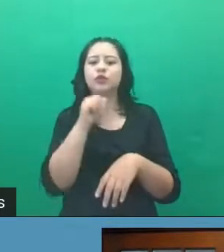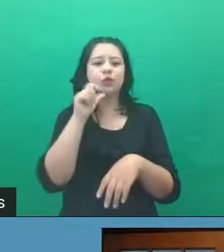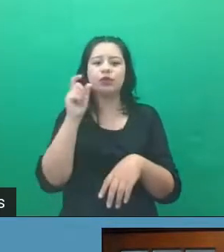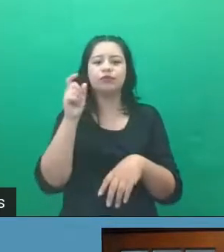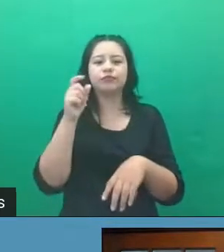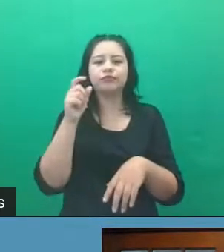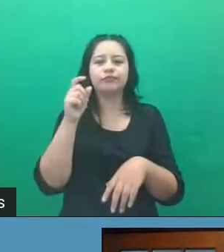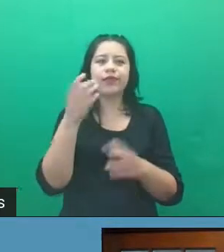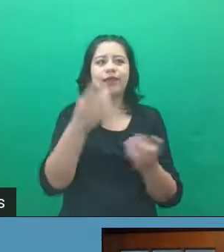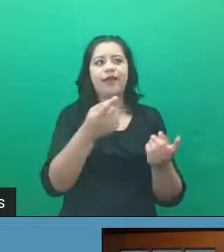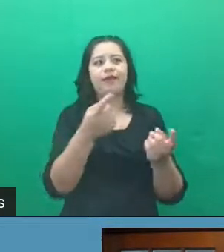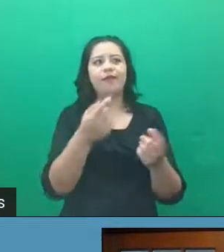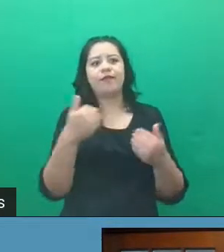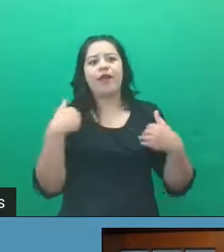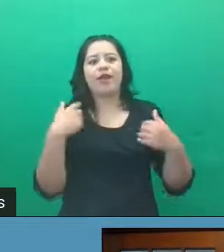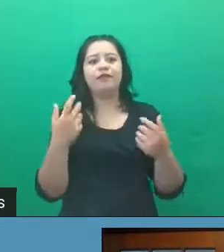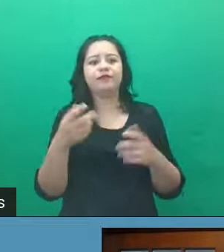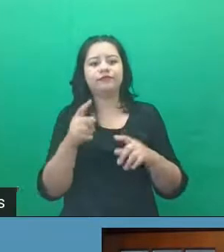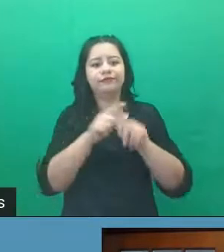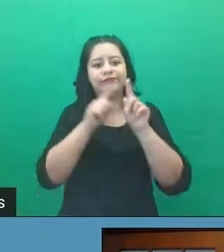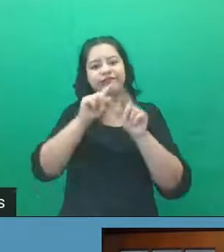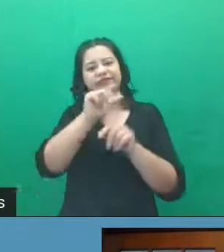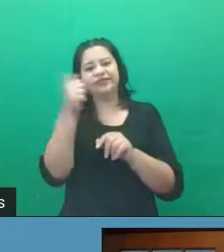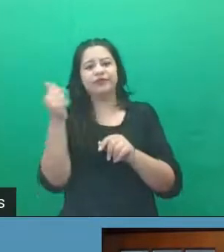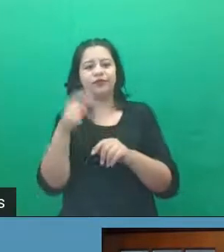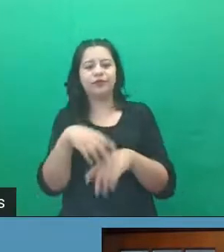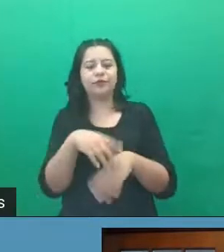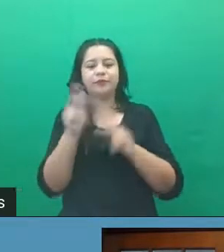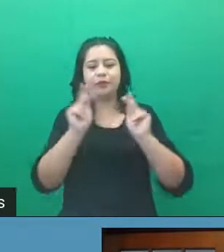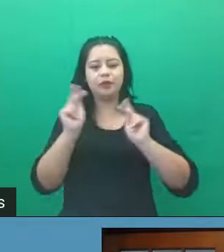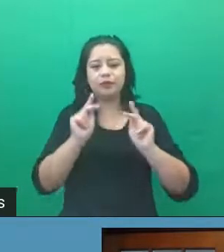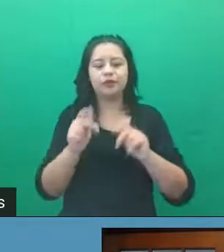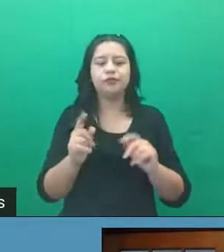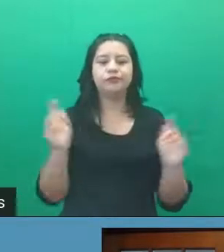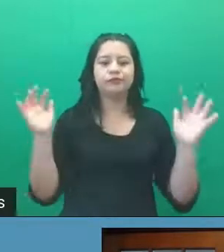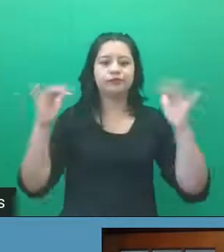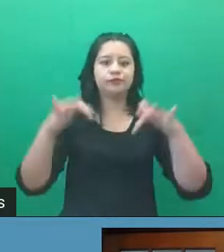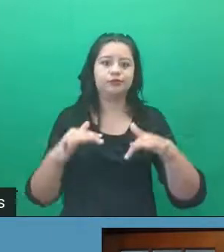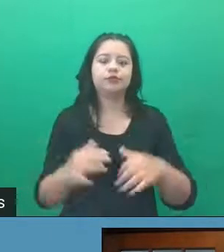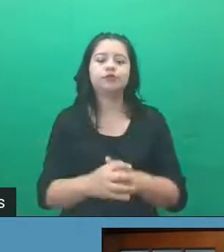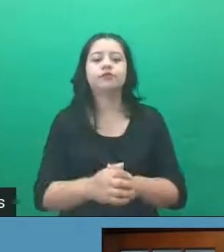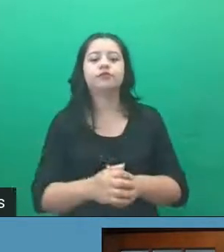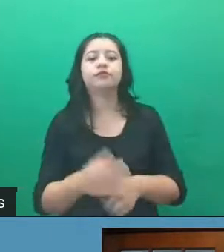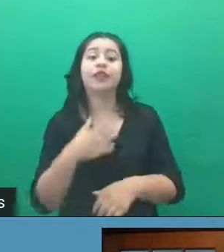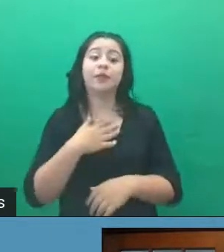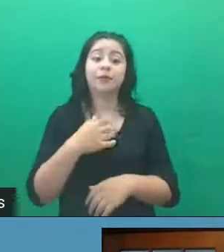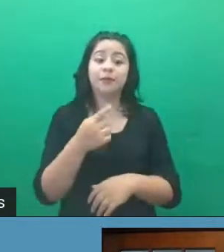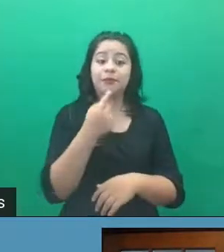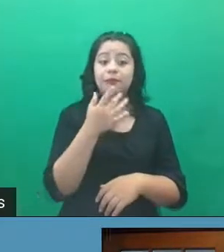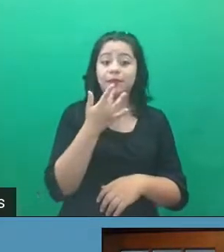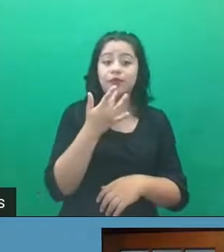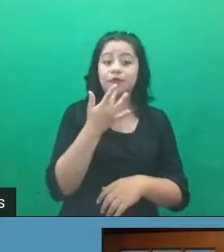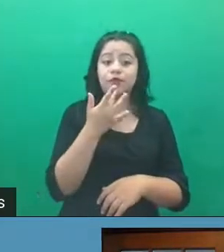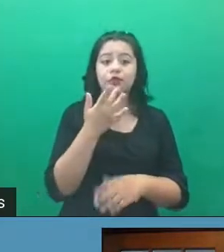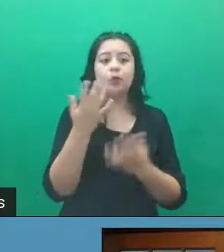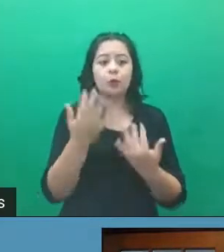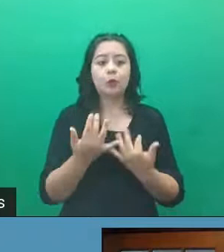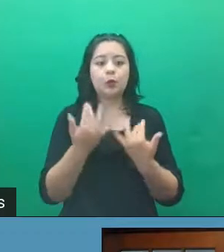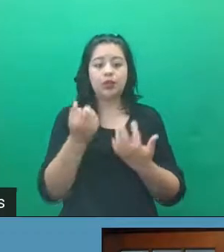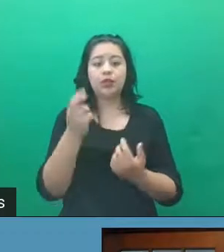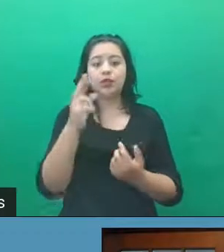So either passcodes are required. I prefer, I like to have a waiting